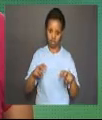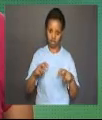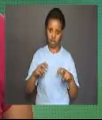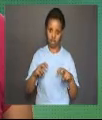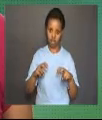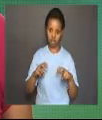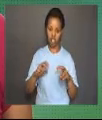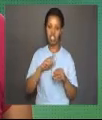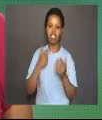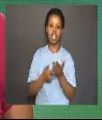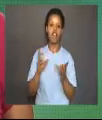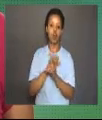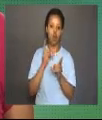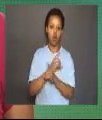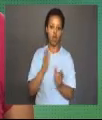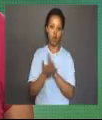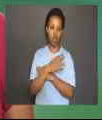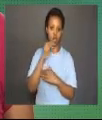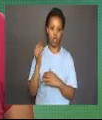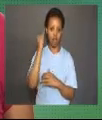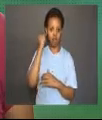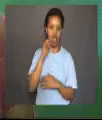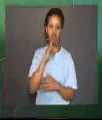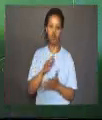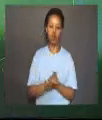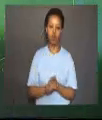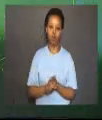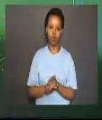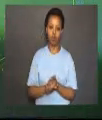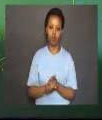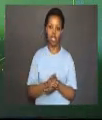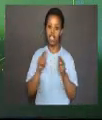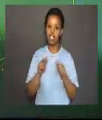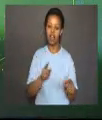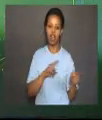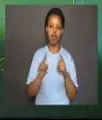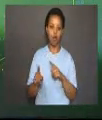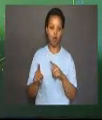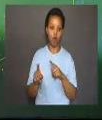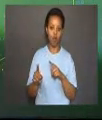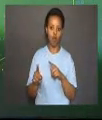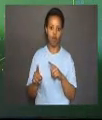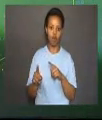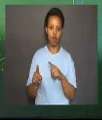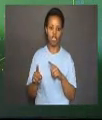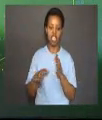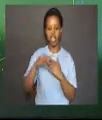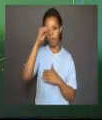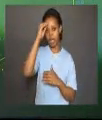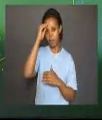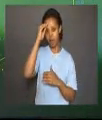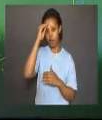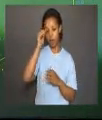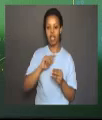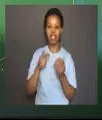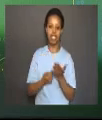natural occurrences and ideas. Today, we will be learning